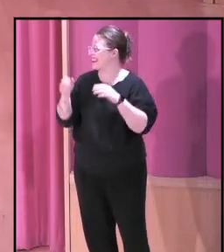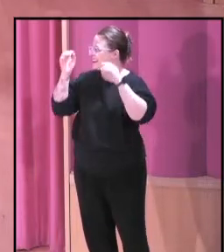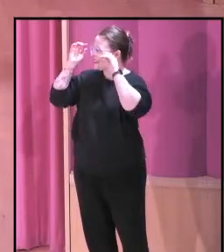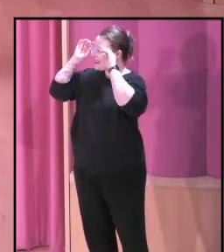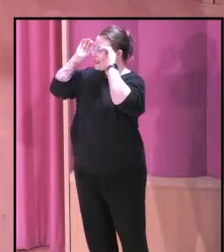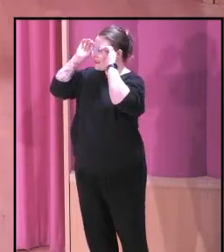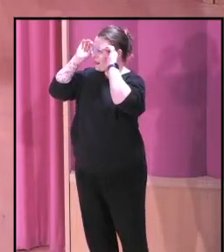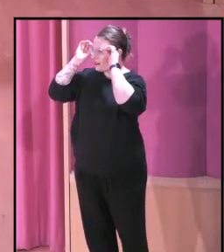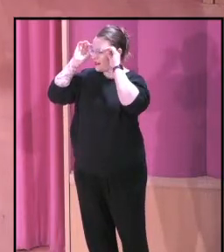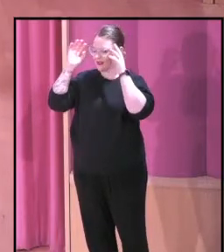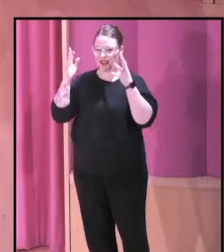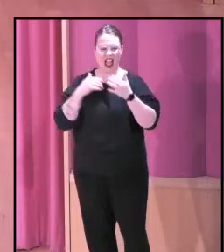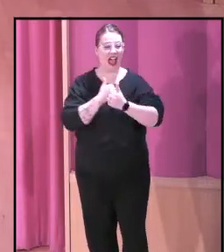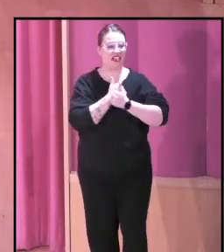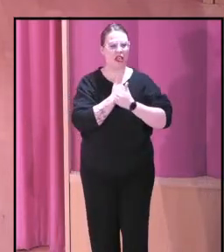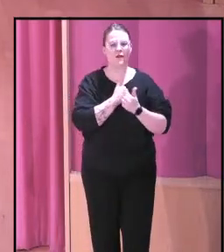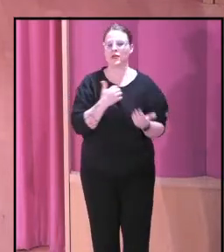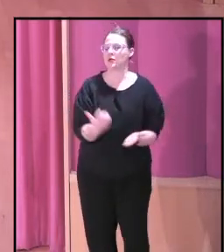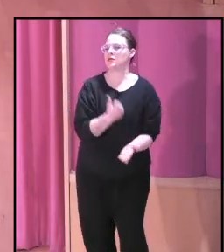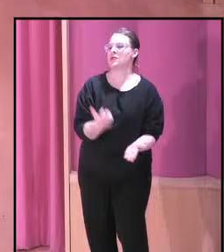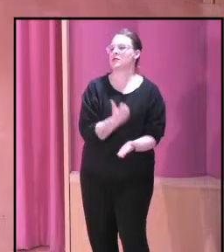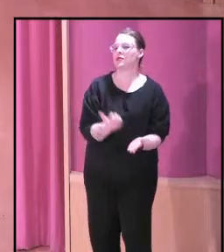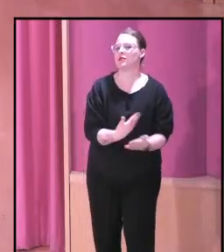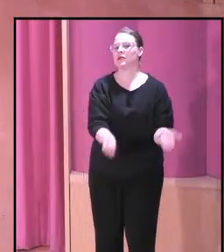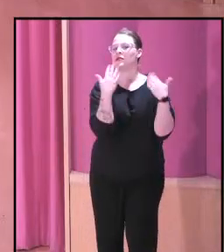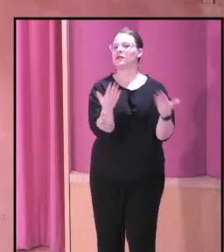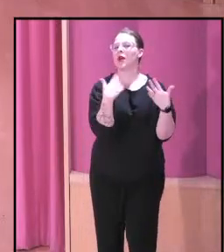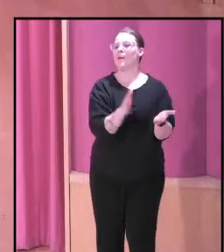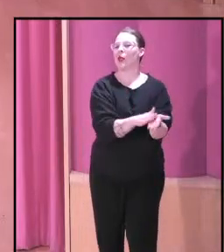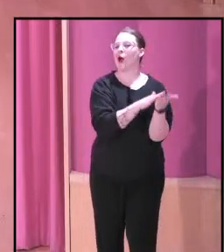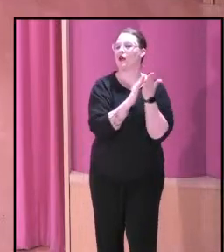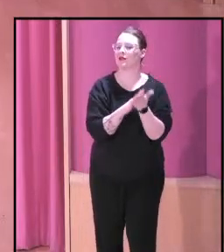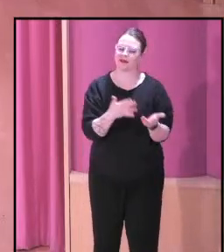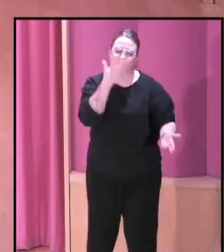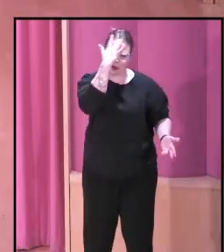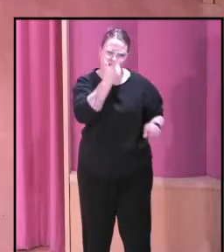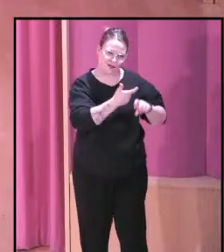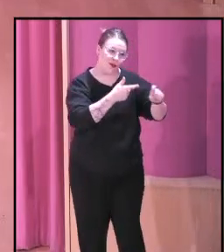I love milking the applause. Must be a Wisconsin thing.